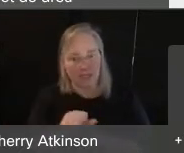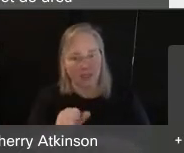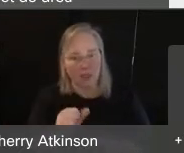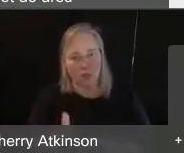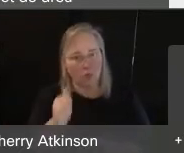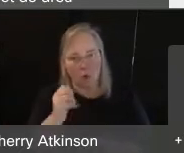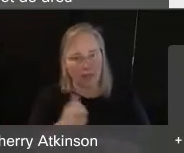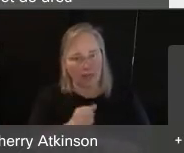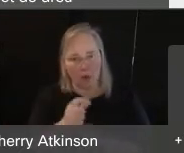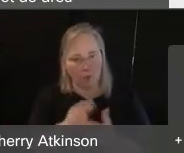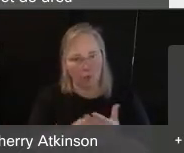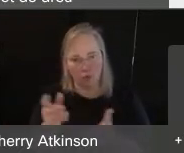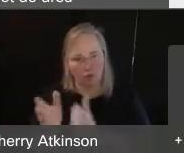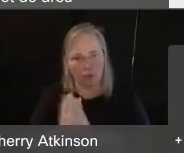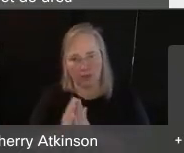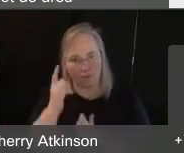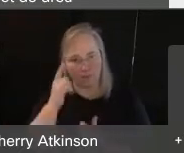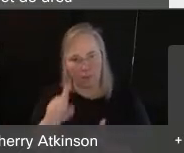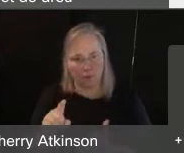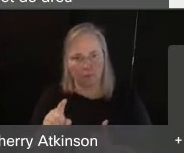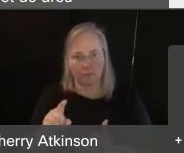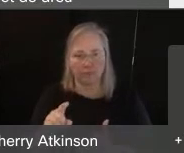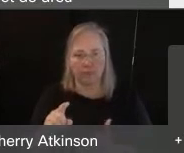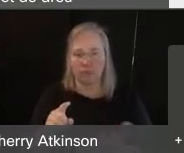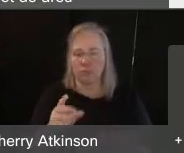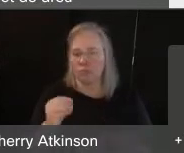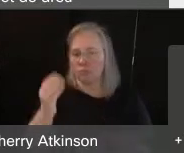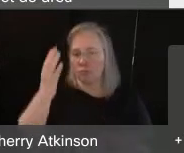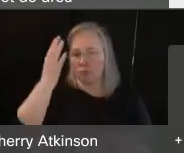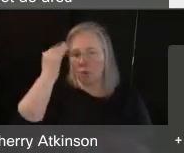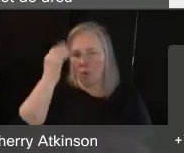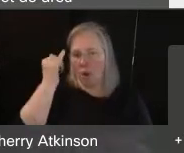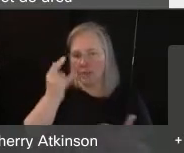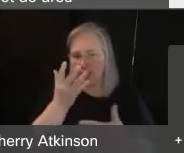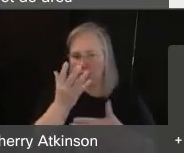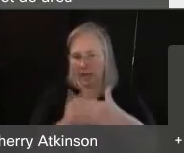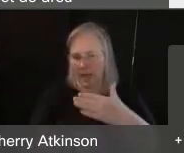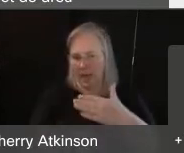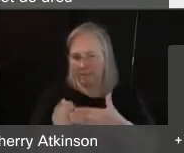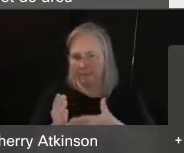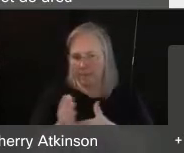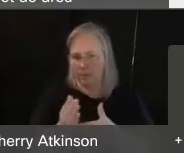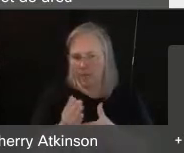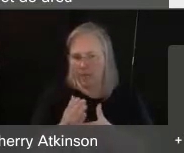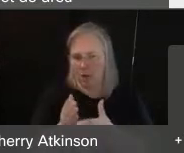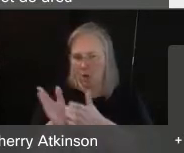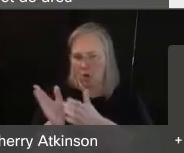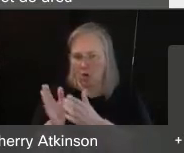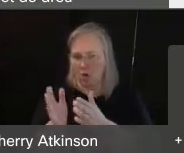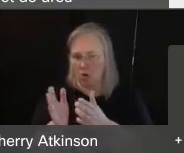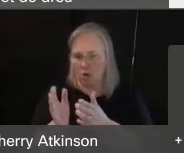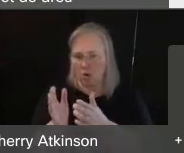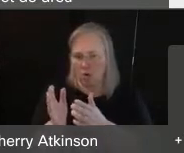what you requested for. So Yes. why is there a gap between the request and the